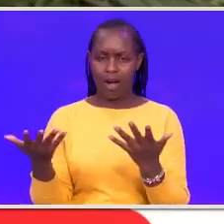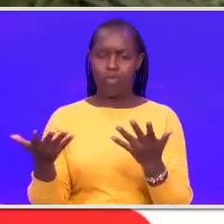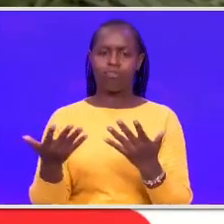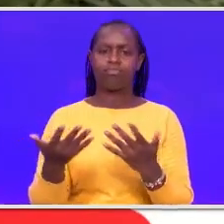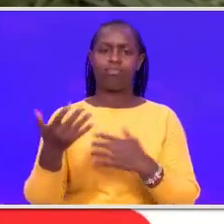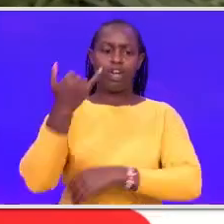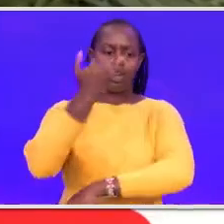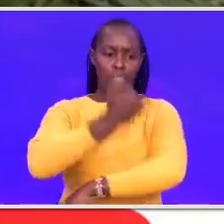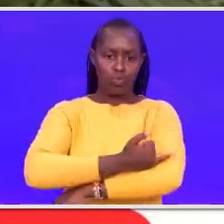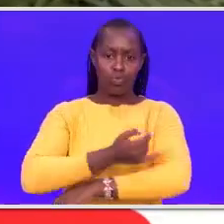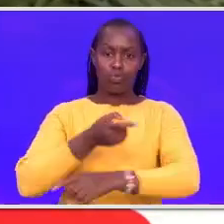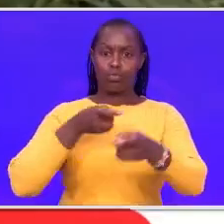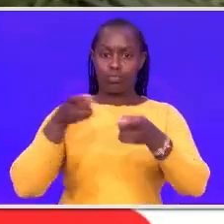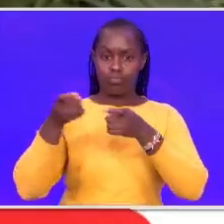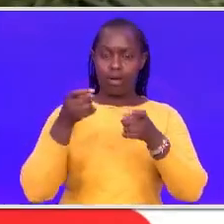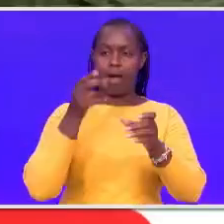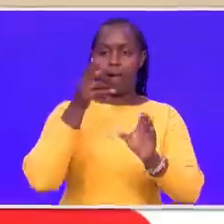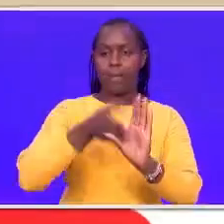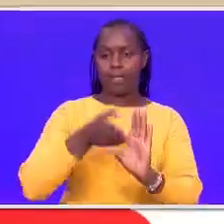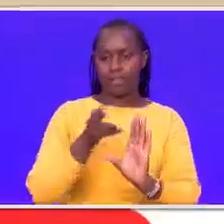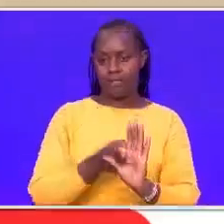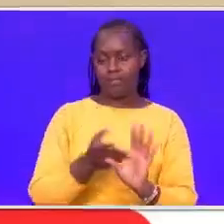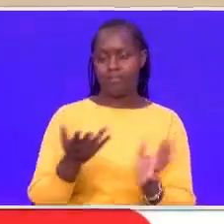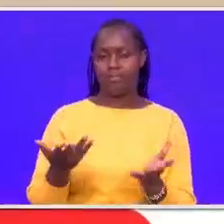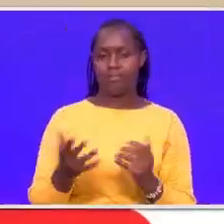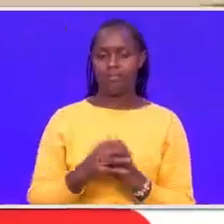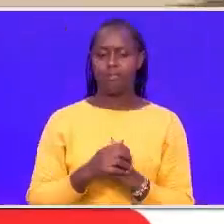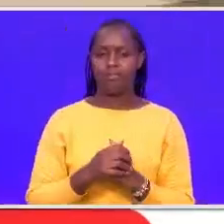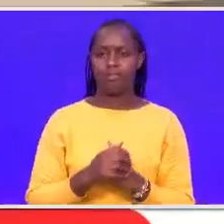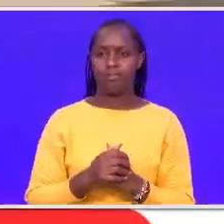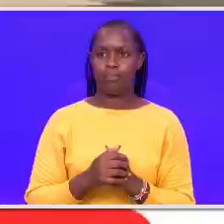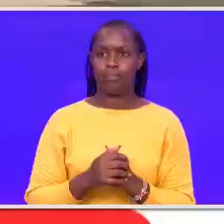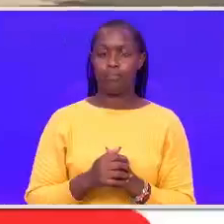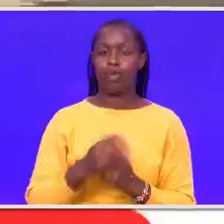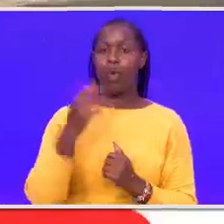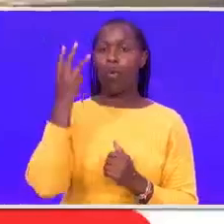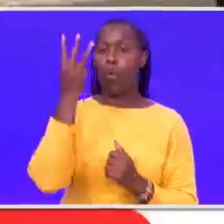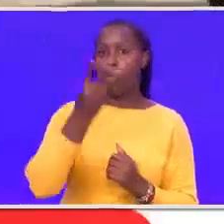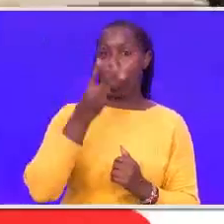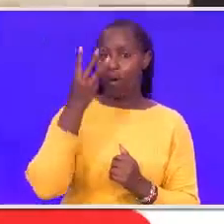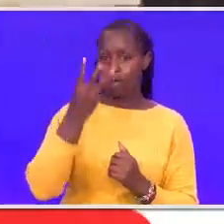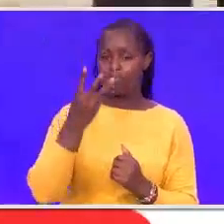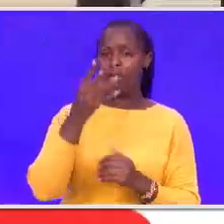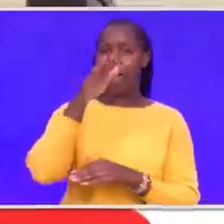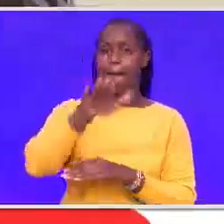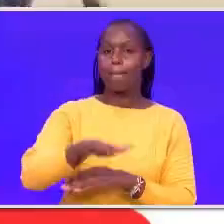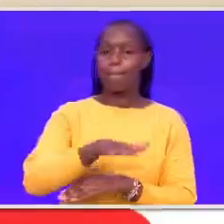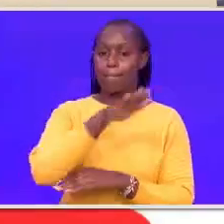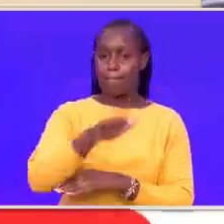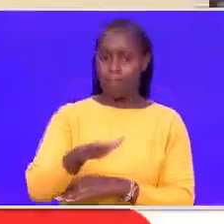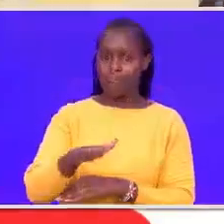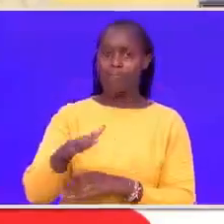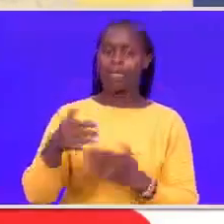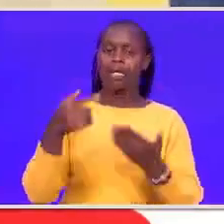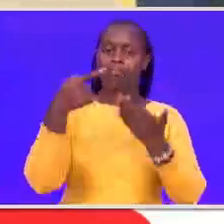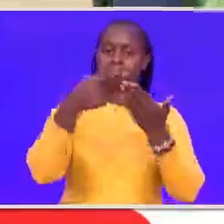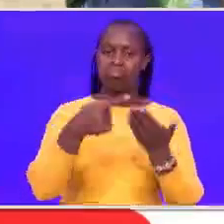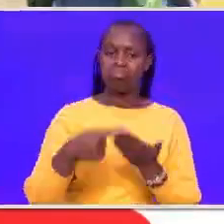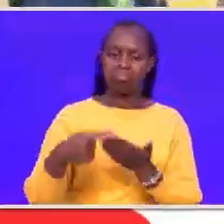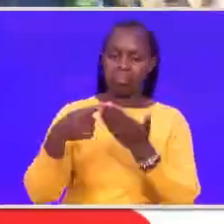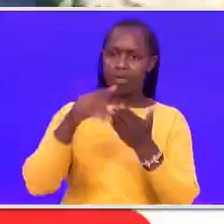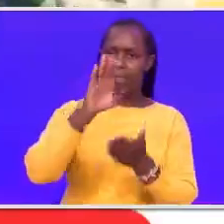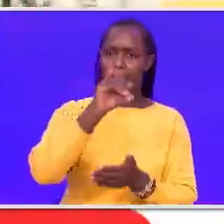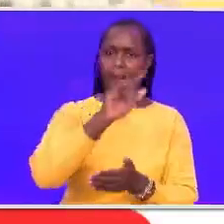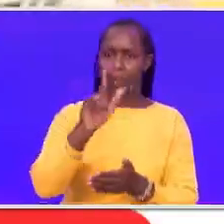play a part and are part of it. For the better part of Wednesday, members of parliament debated on the bill, with